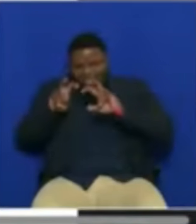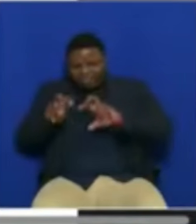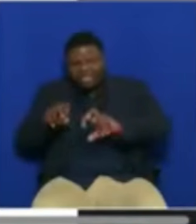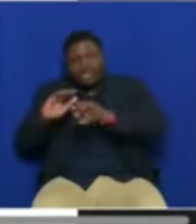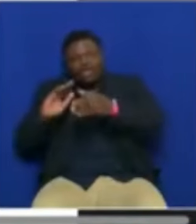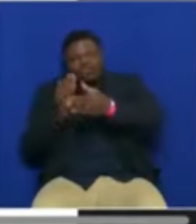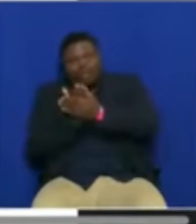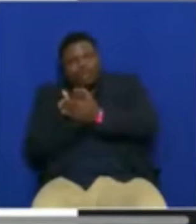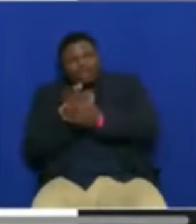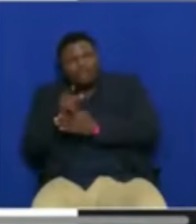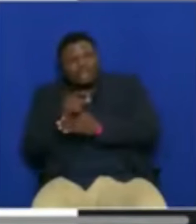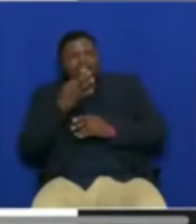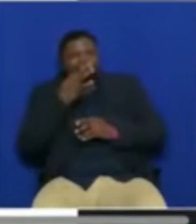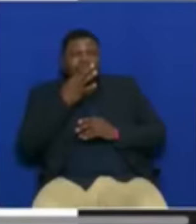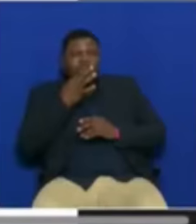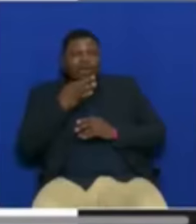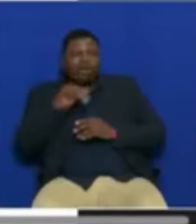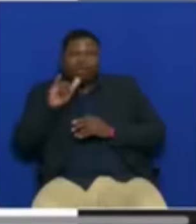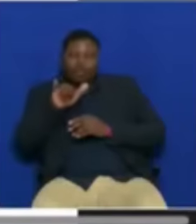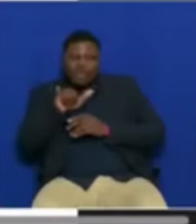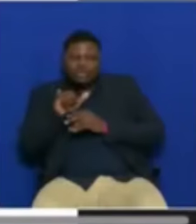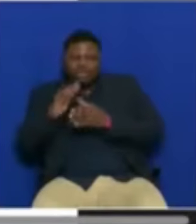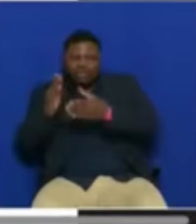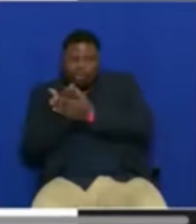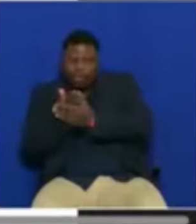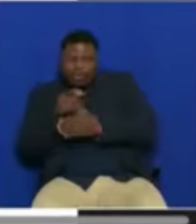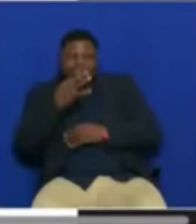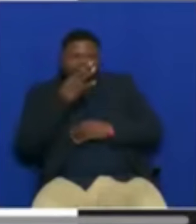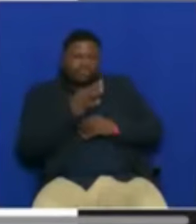Kumalo? By way of example.